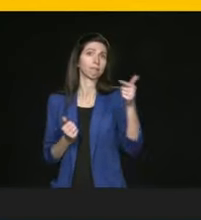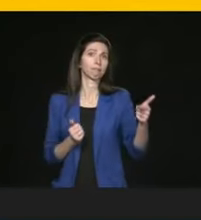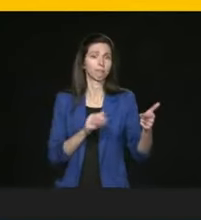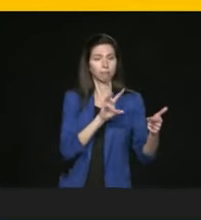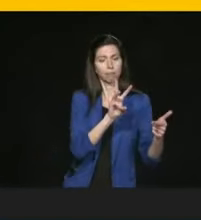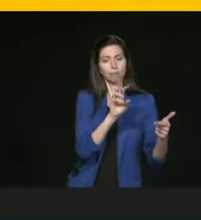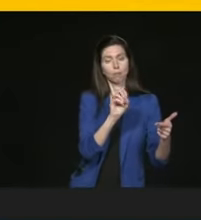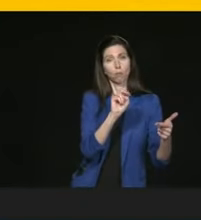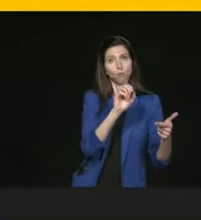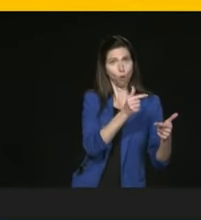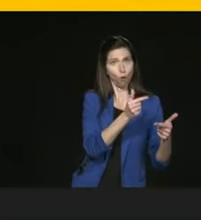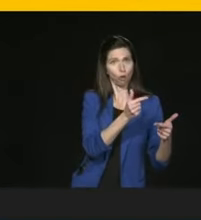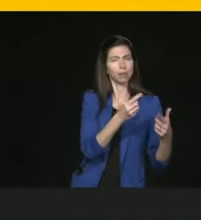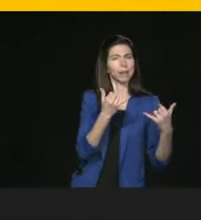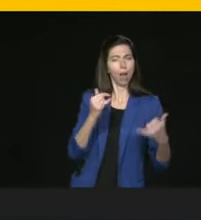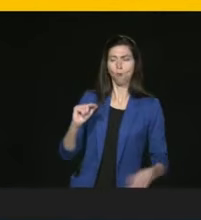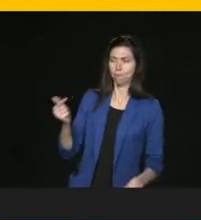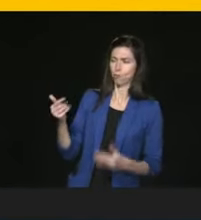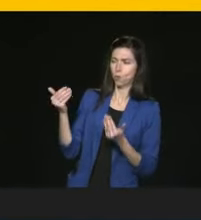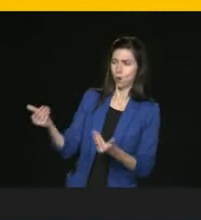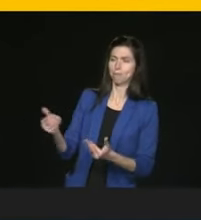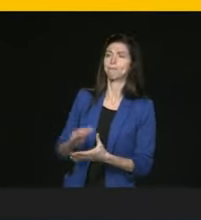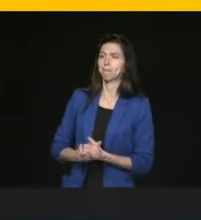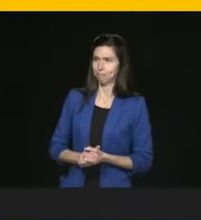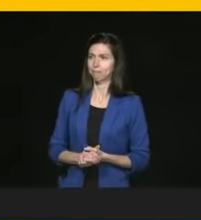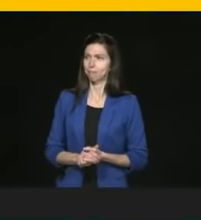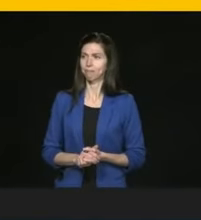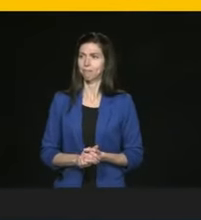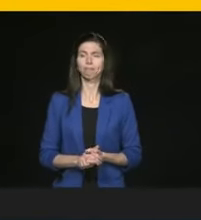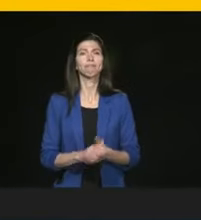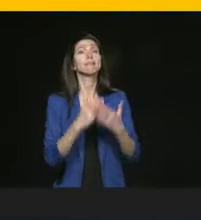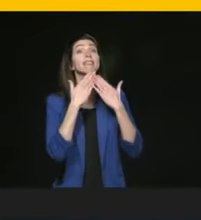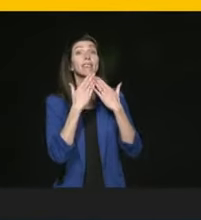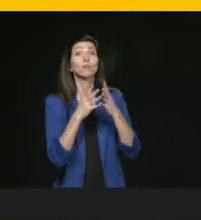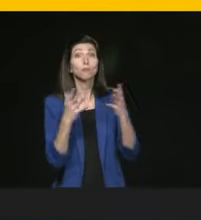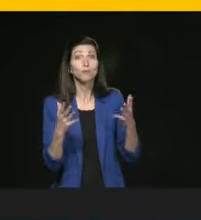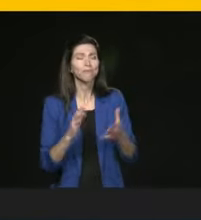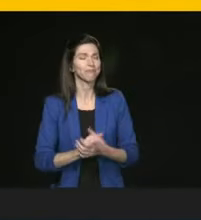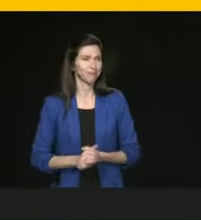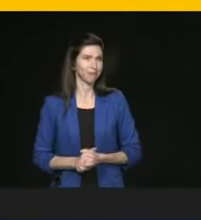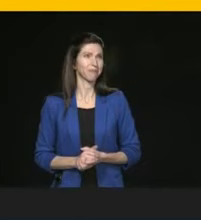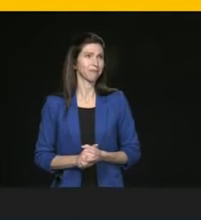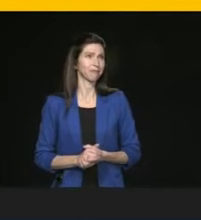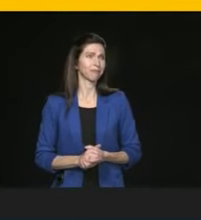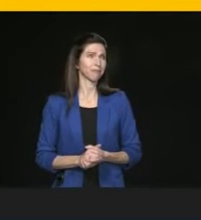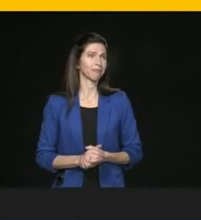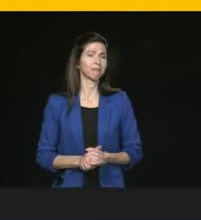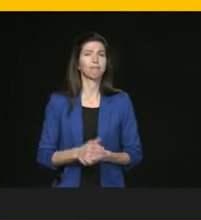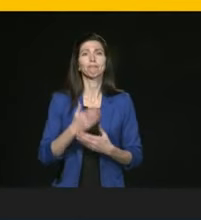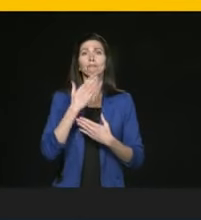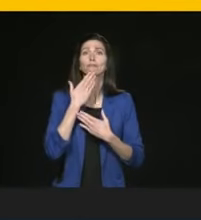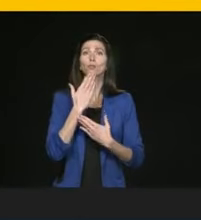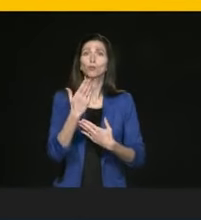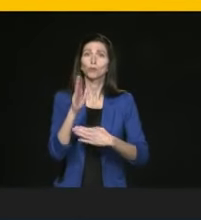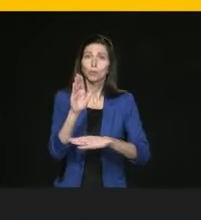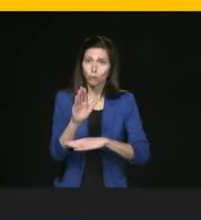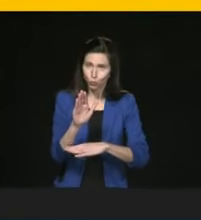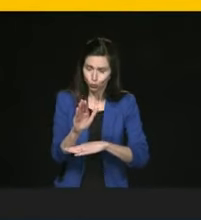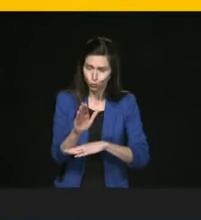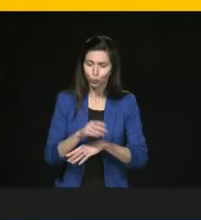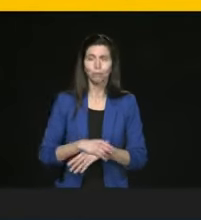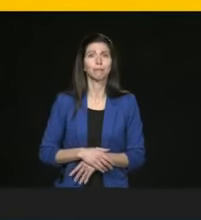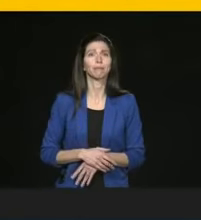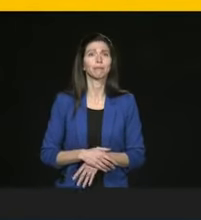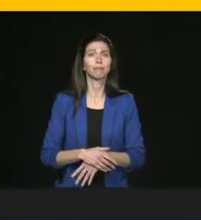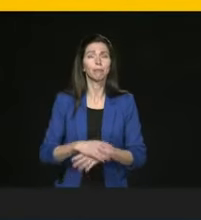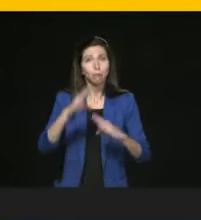Merci, Jean-Yves. Thank you, Jean-Yves. Good afternoon. Sego. Bonjour. I want to